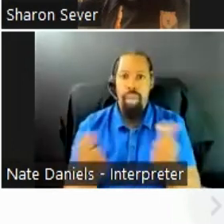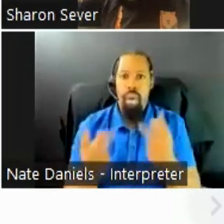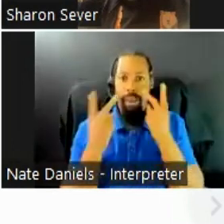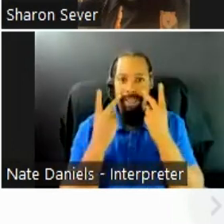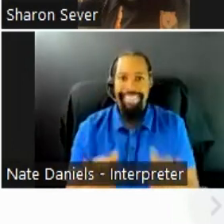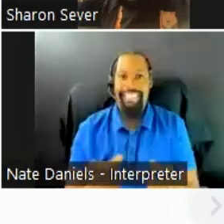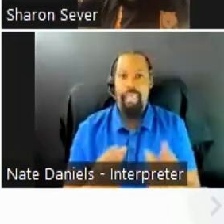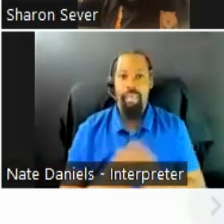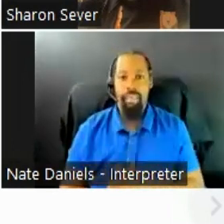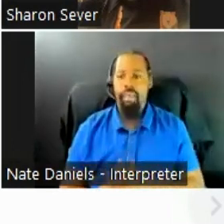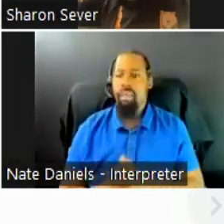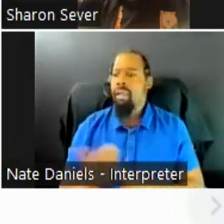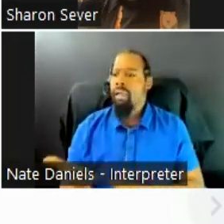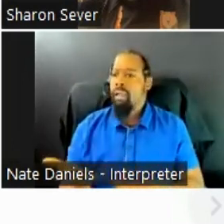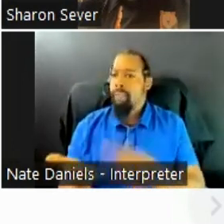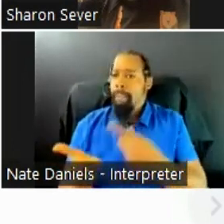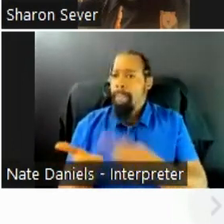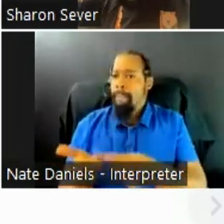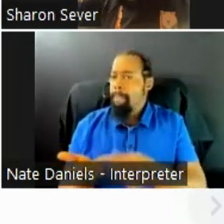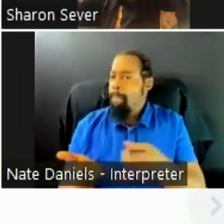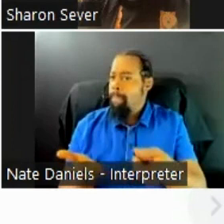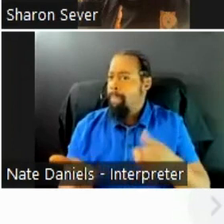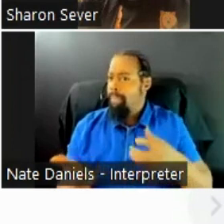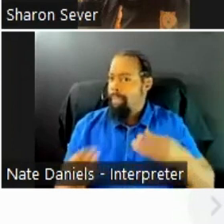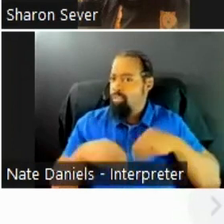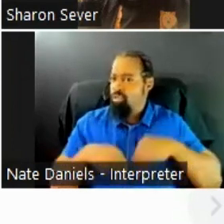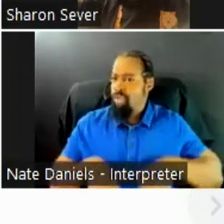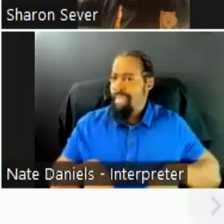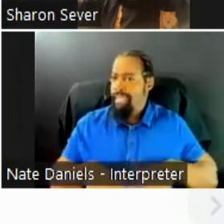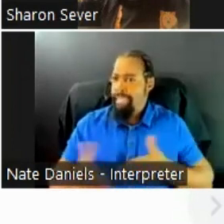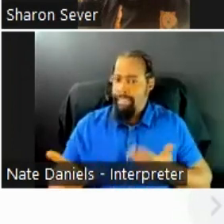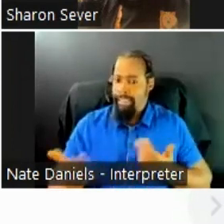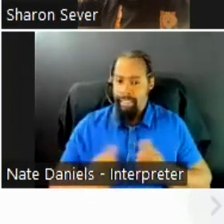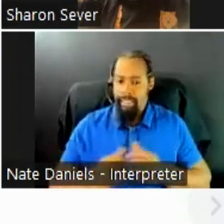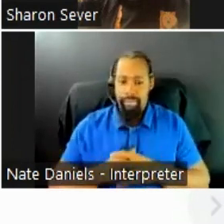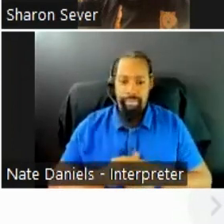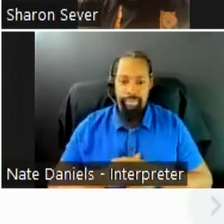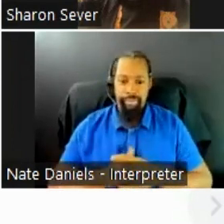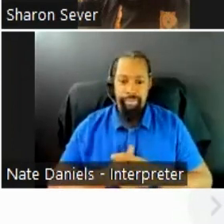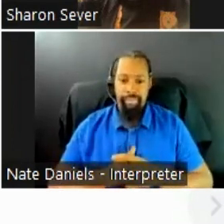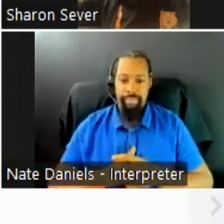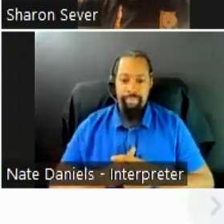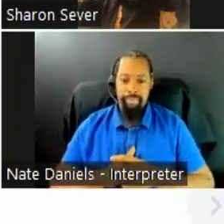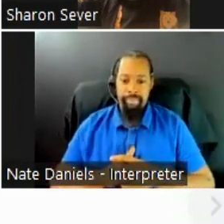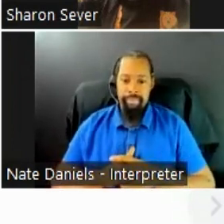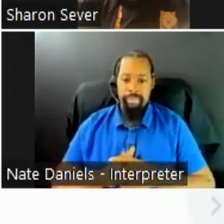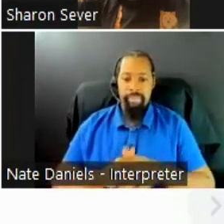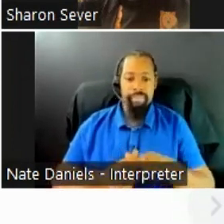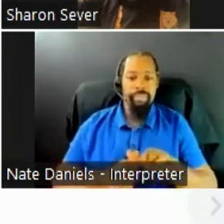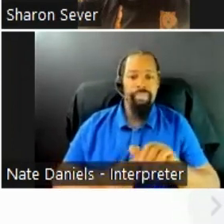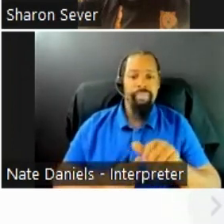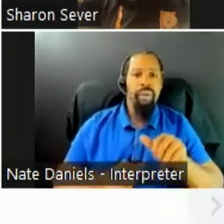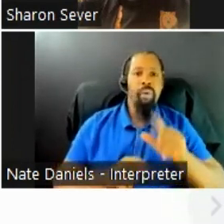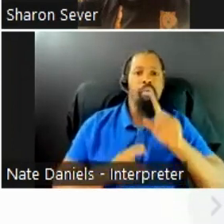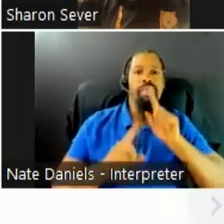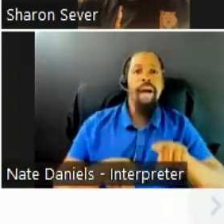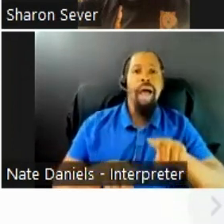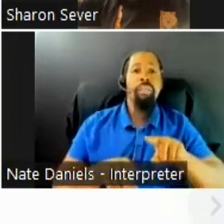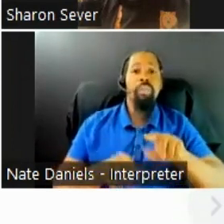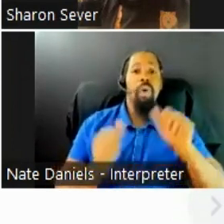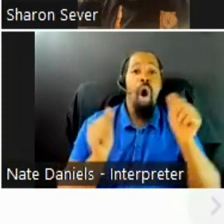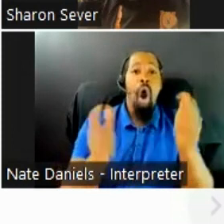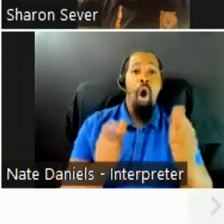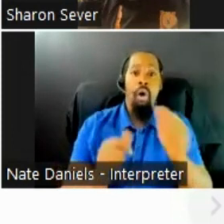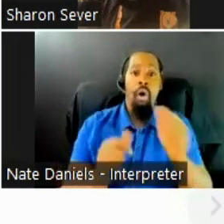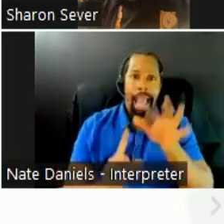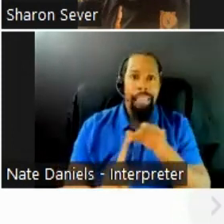students are commenting. Thank you, Sharonda. Make sure you do it to everyone, not just hosts and panelists. How did this dress come